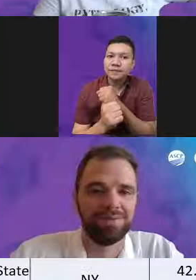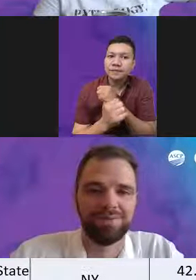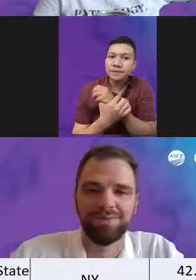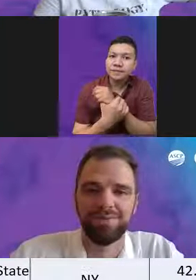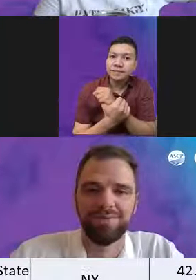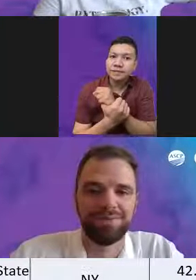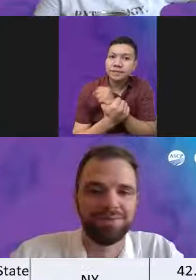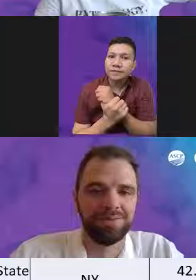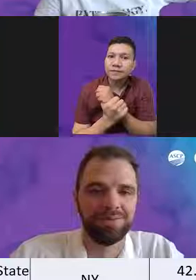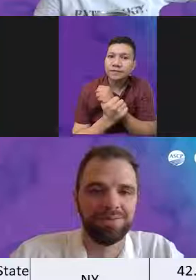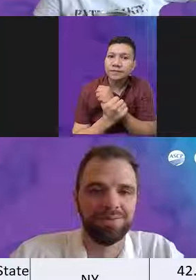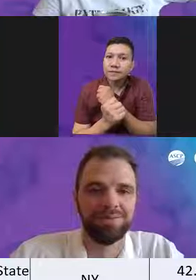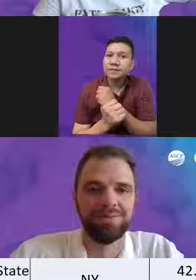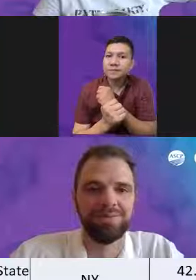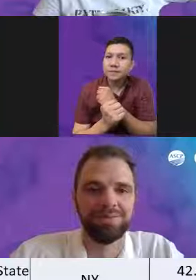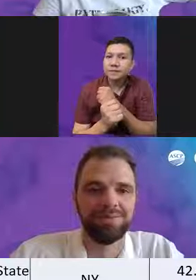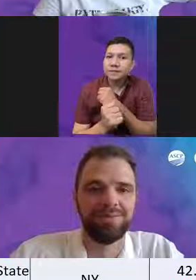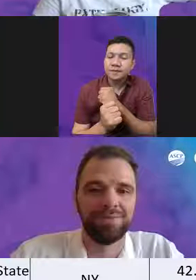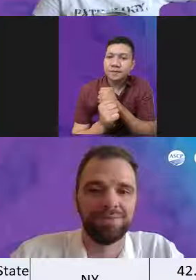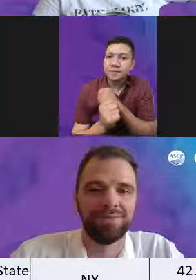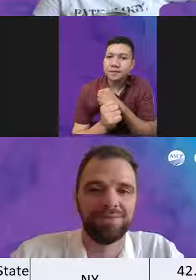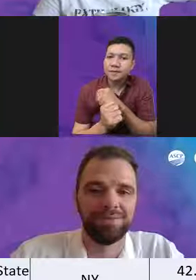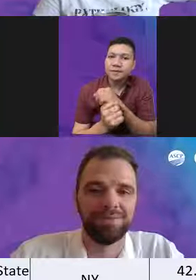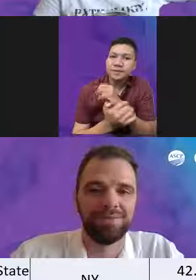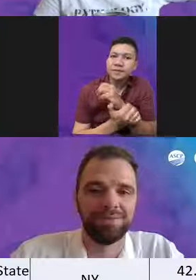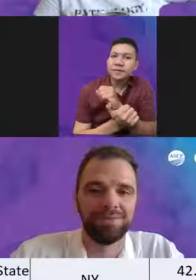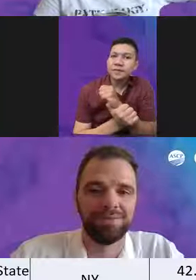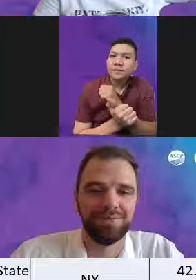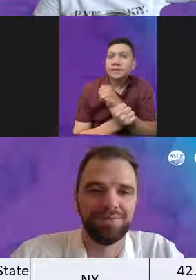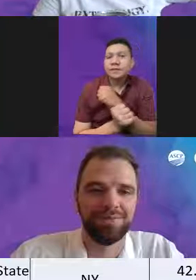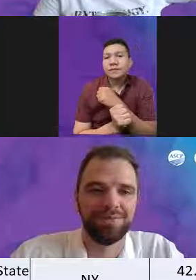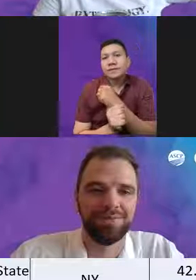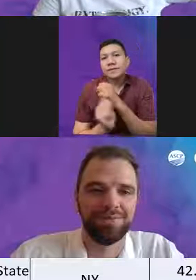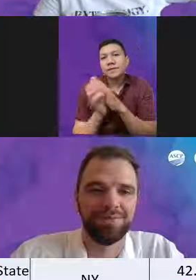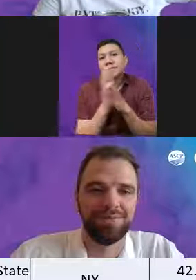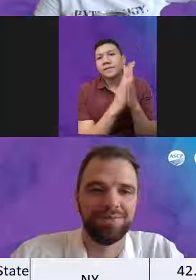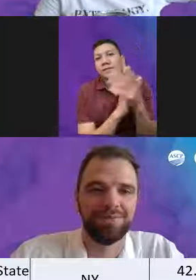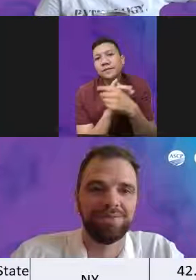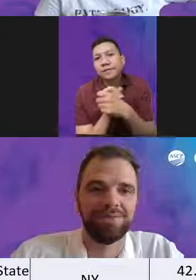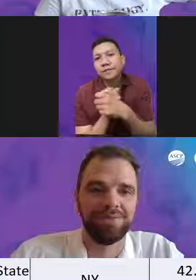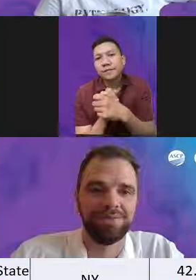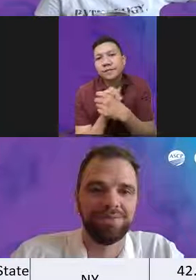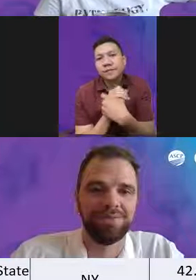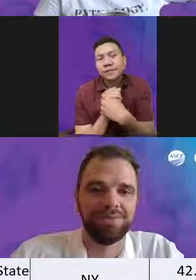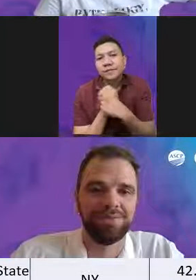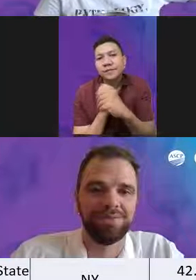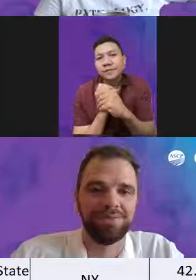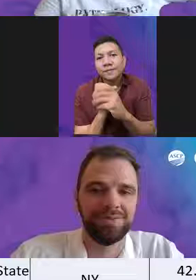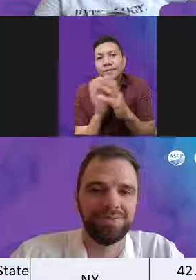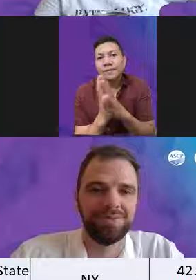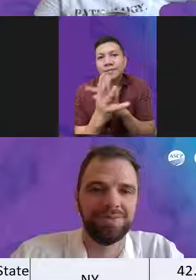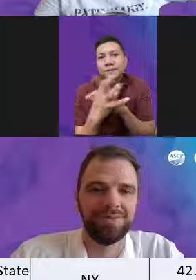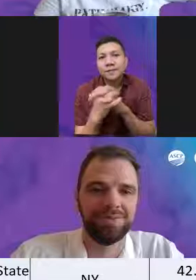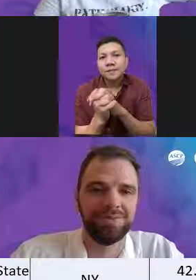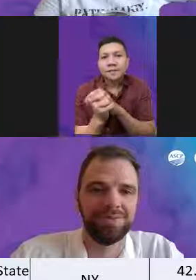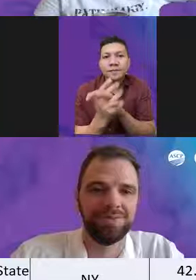so they came to win. They came in with 43.3 seconds on their first play in this